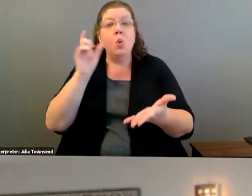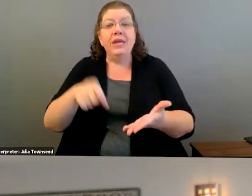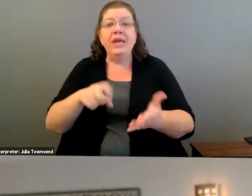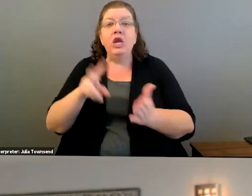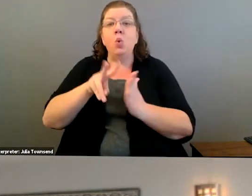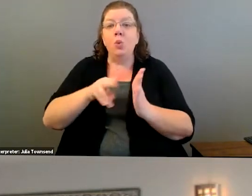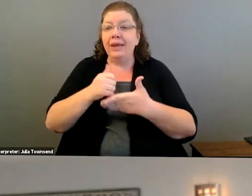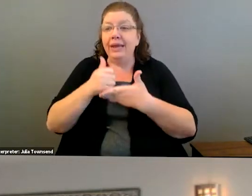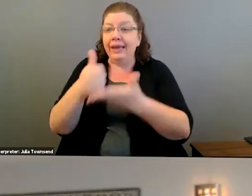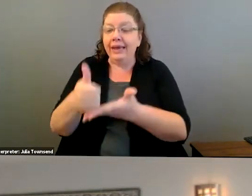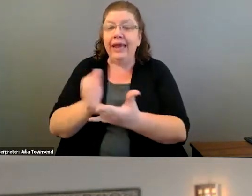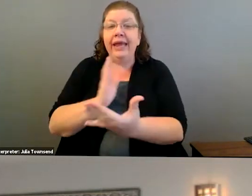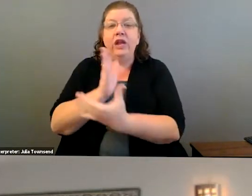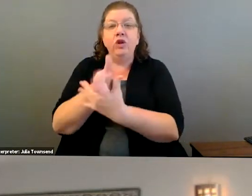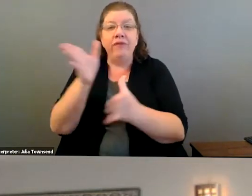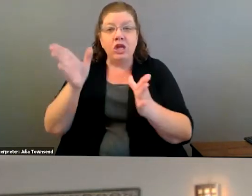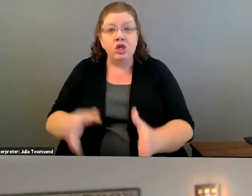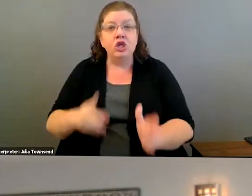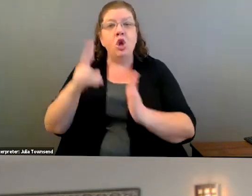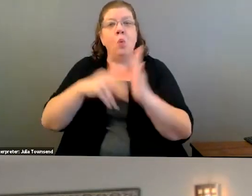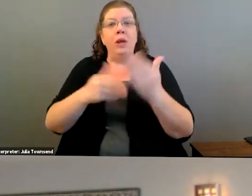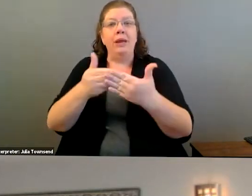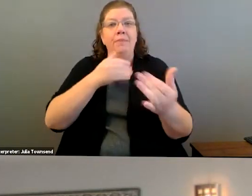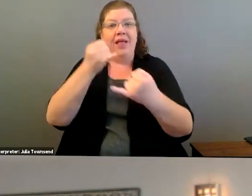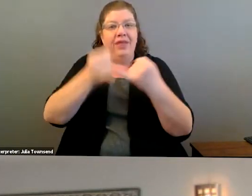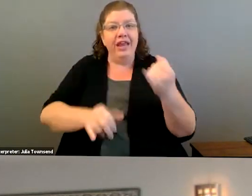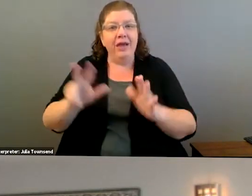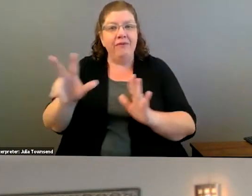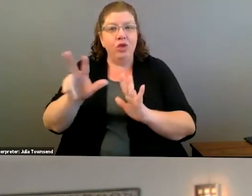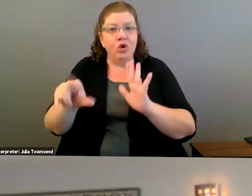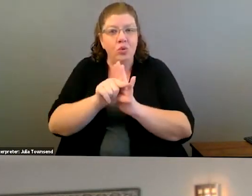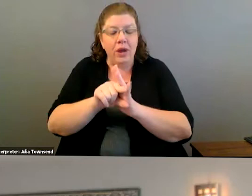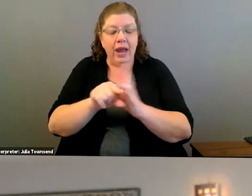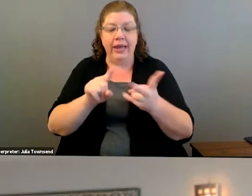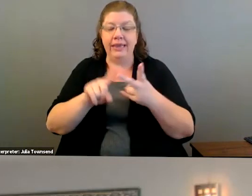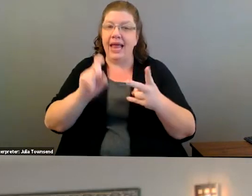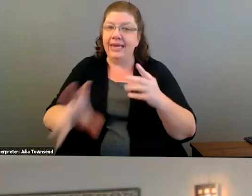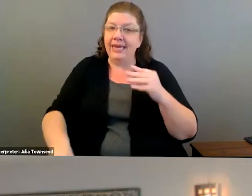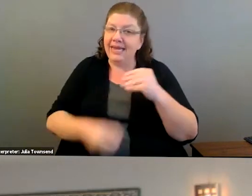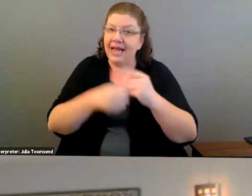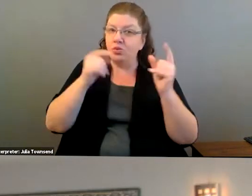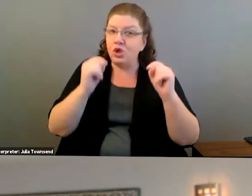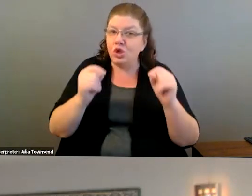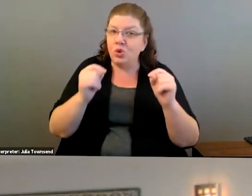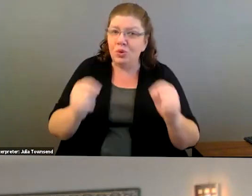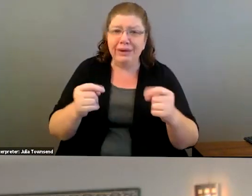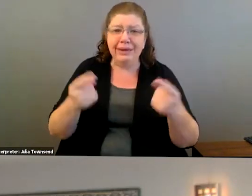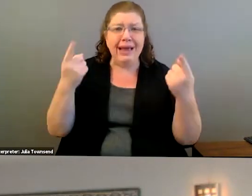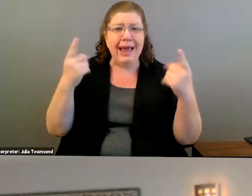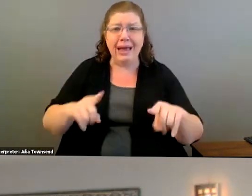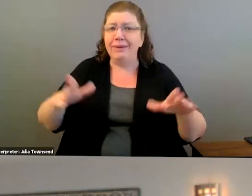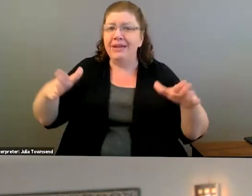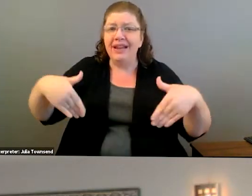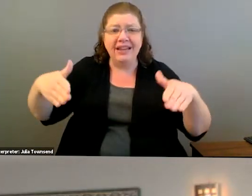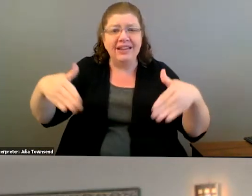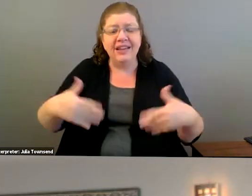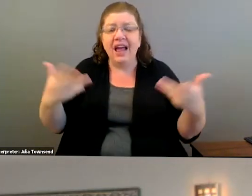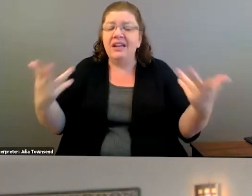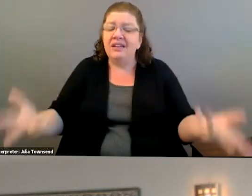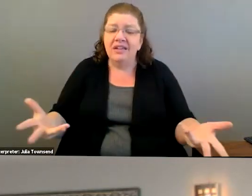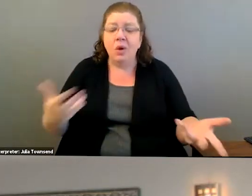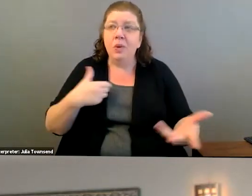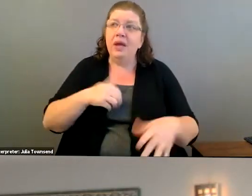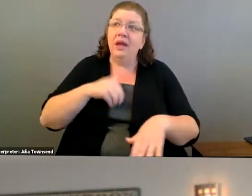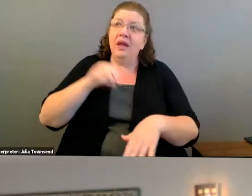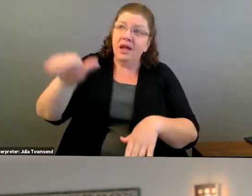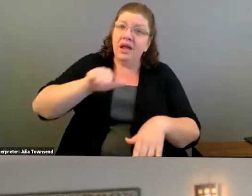to read by the end of the 3rd grade. They need extra tutoring, and this hasn't really come up, and we get very little time